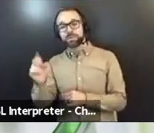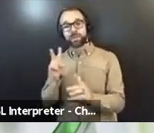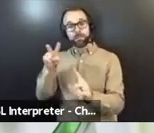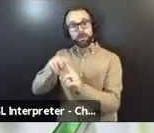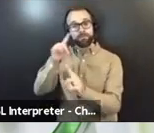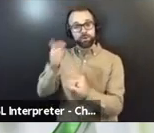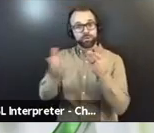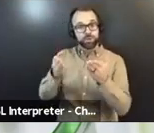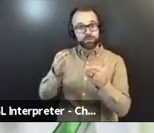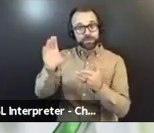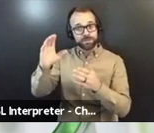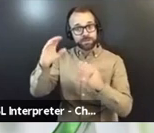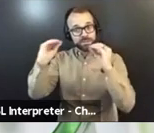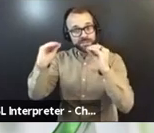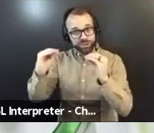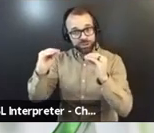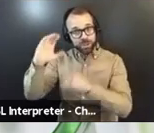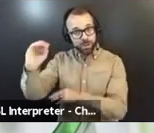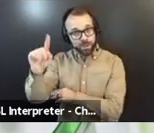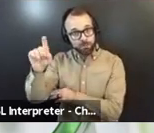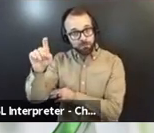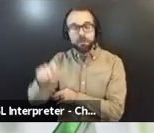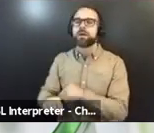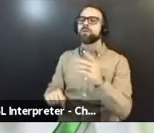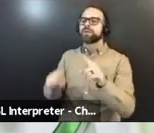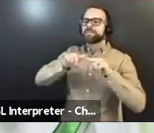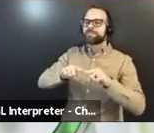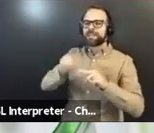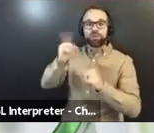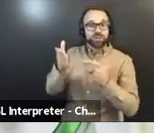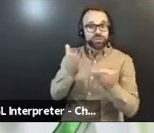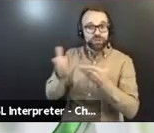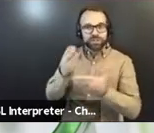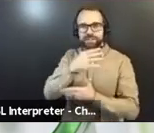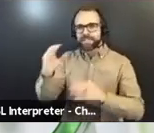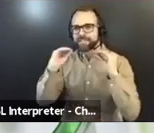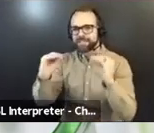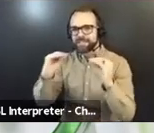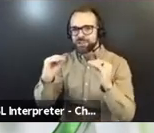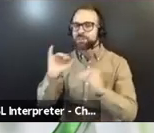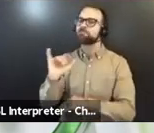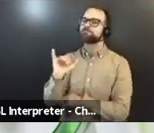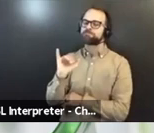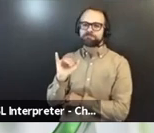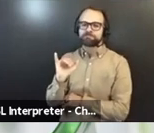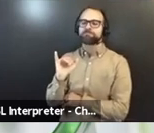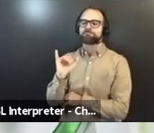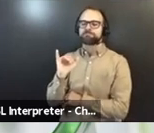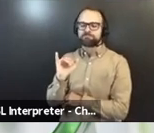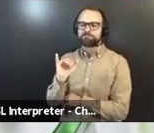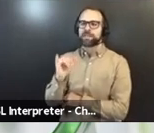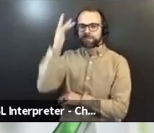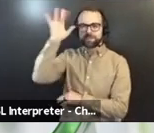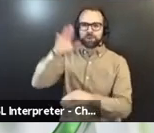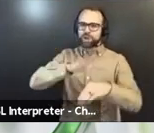companies? Depends what you do. So again, in the services and the teaching, so you got to work with a smart consultant, let's